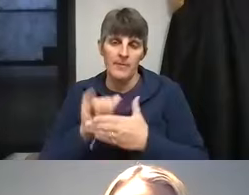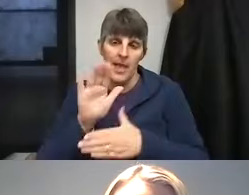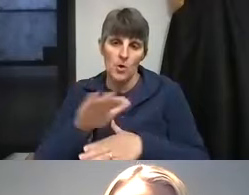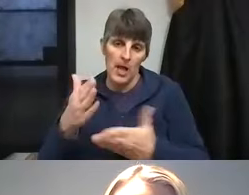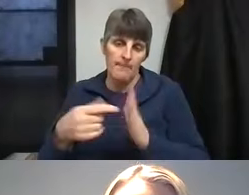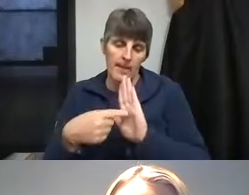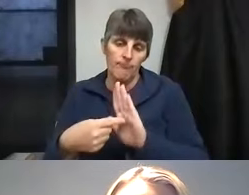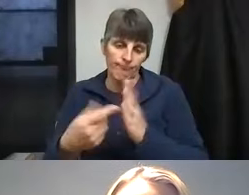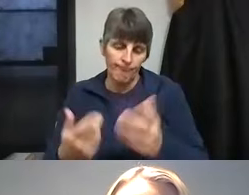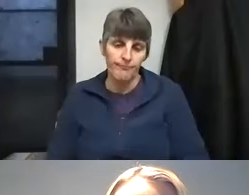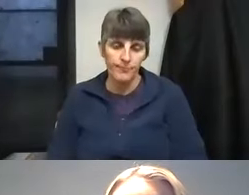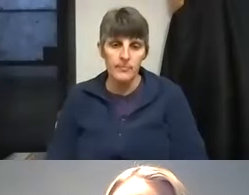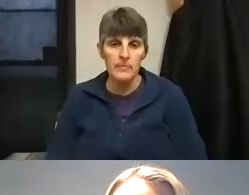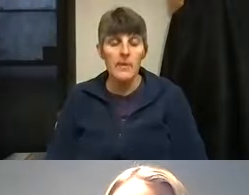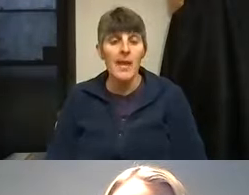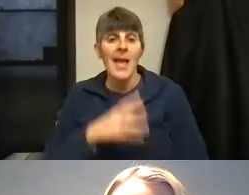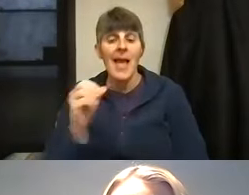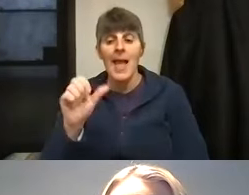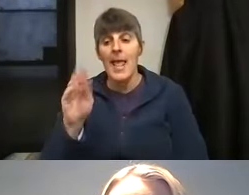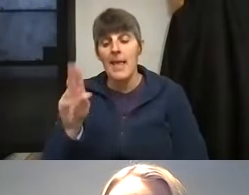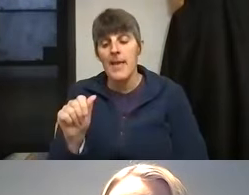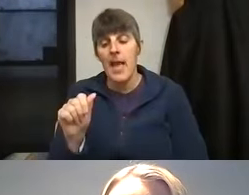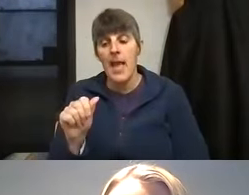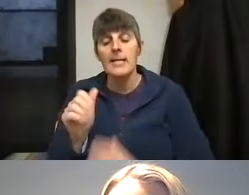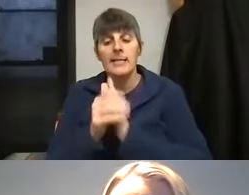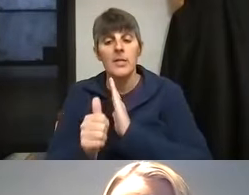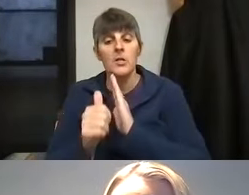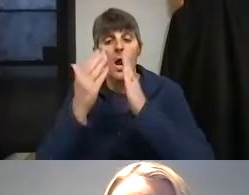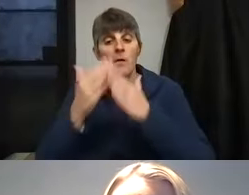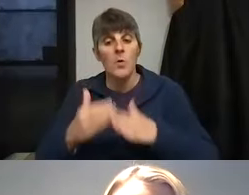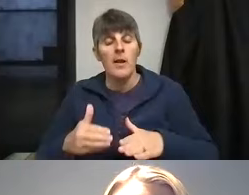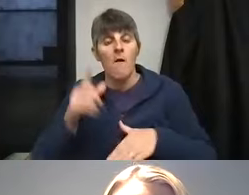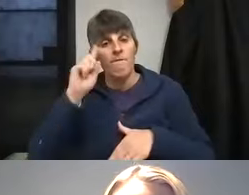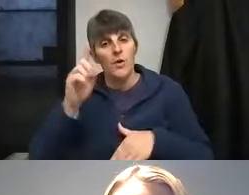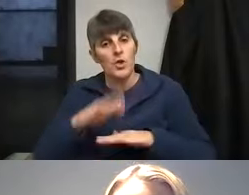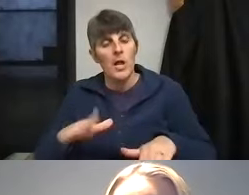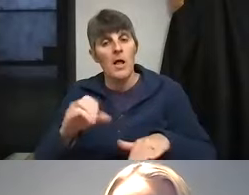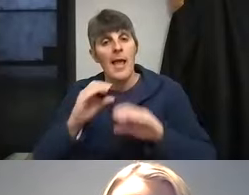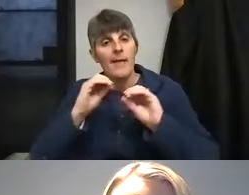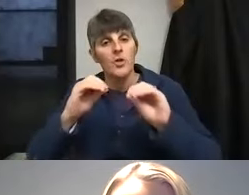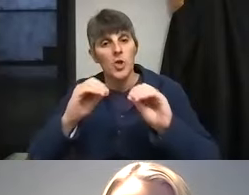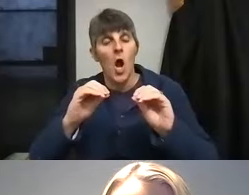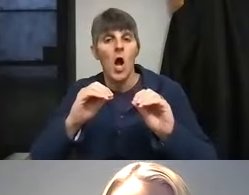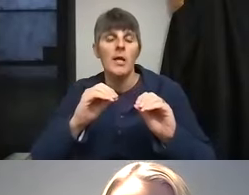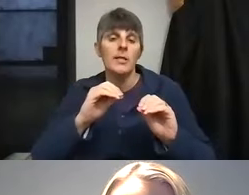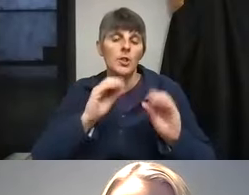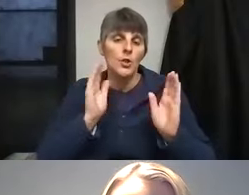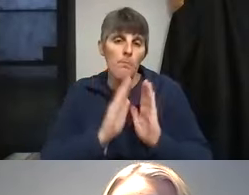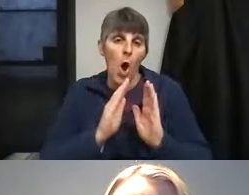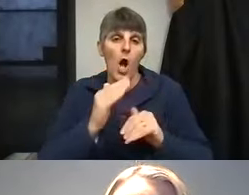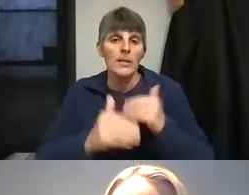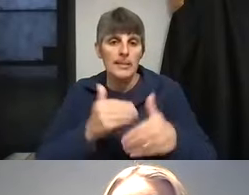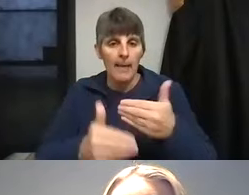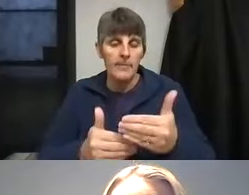be exhibiting. And ABA skills are broken down for your child and they're taught in small steps to your